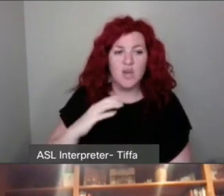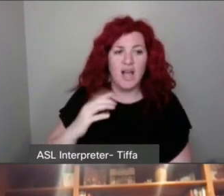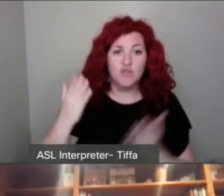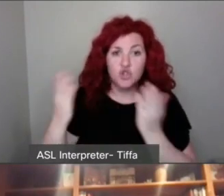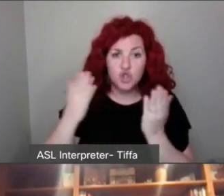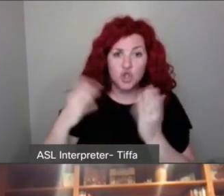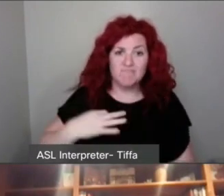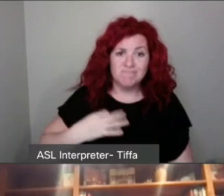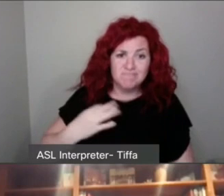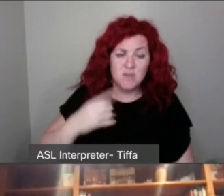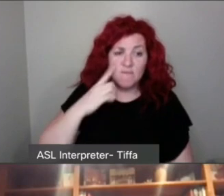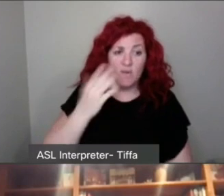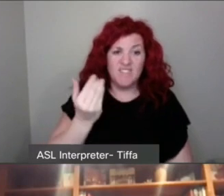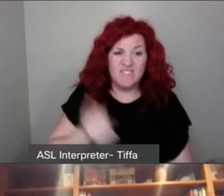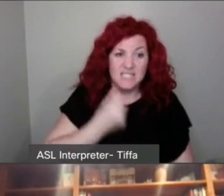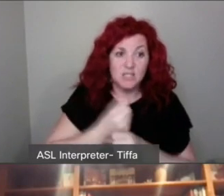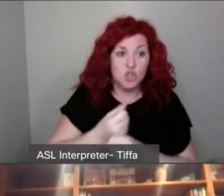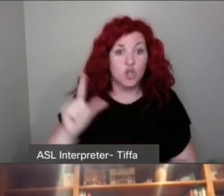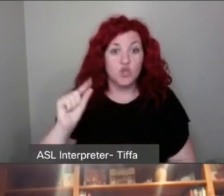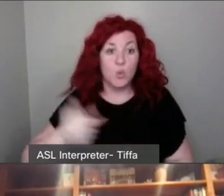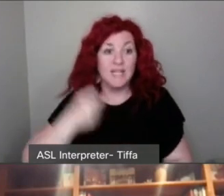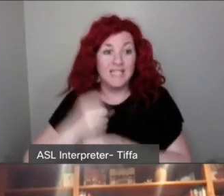Prior to this, 20 years in law enforcement.